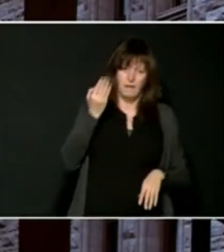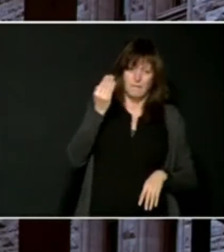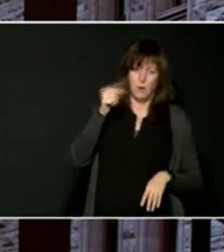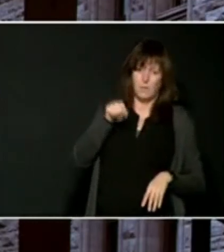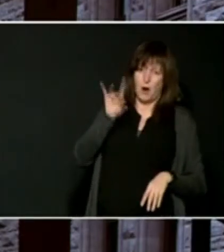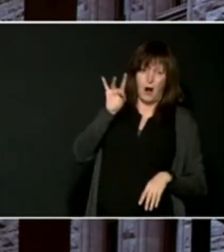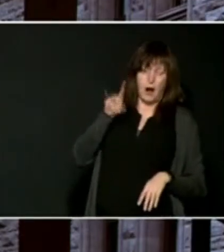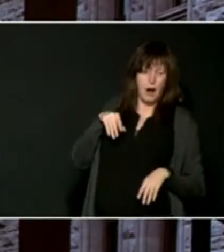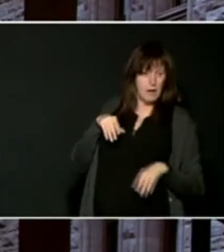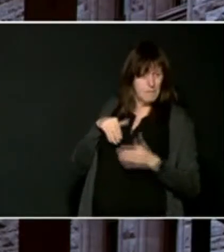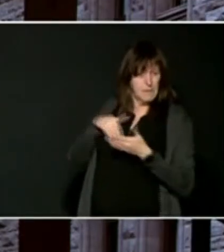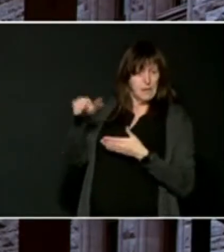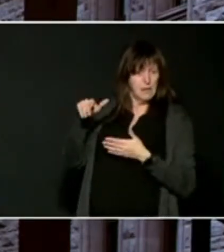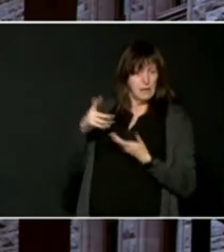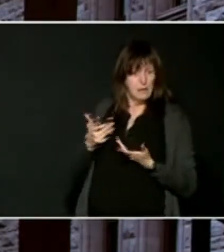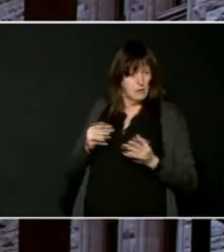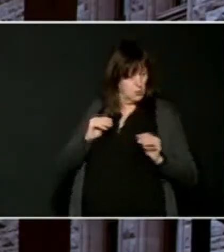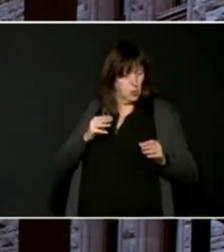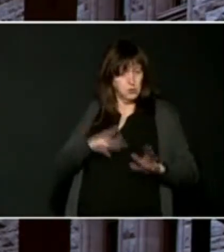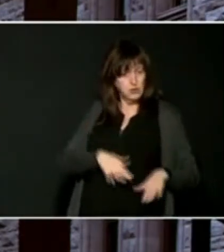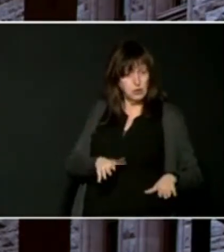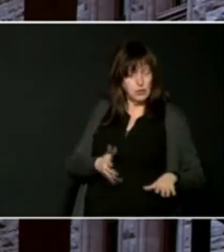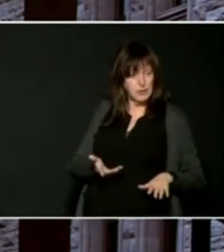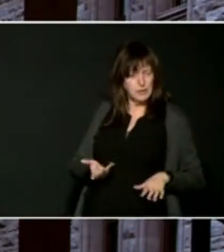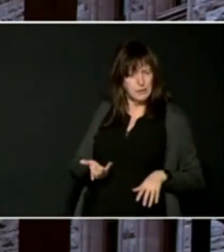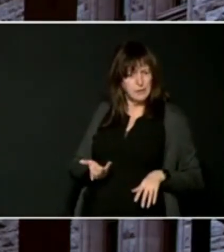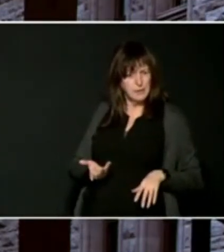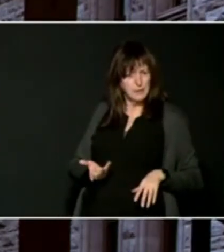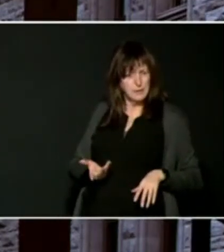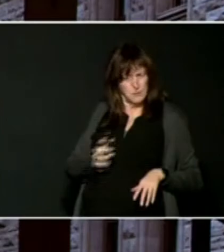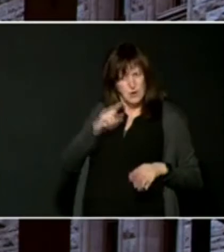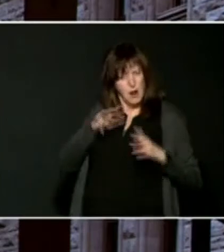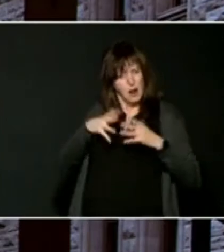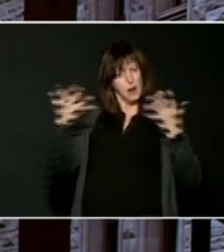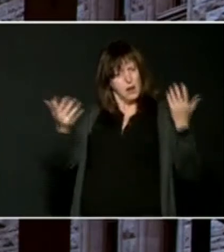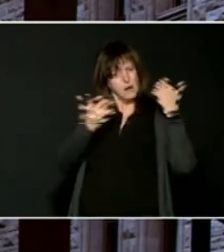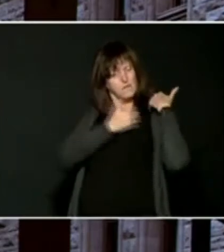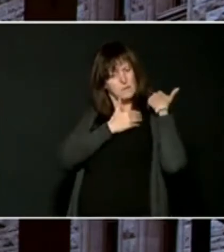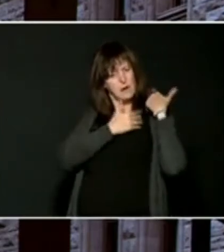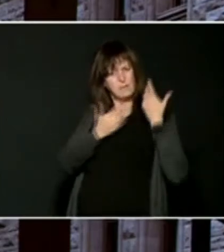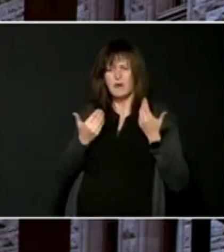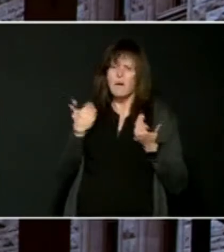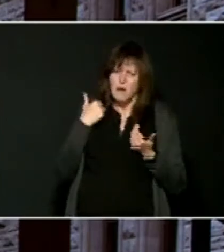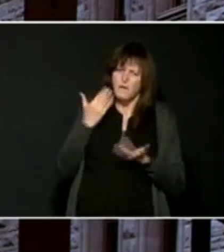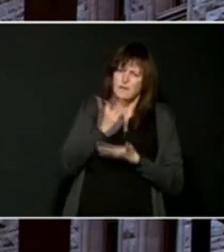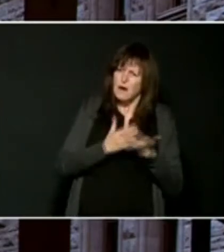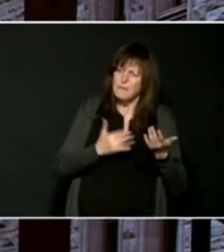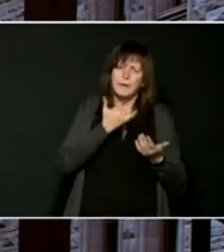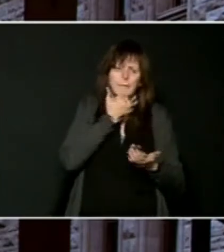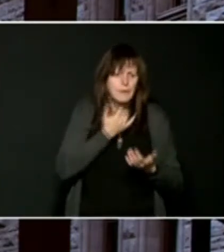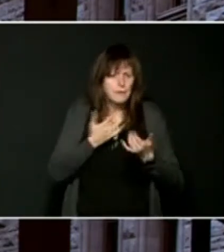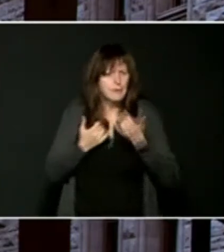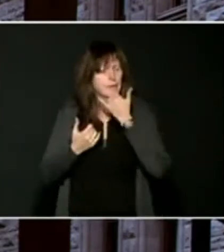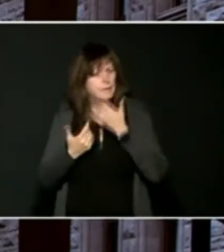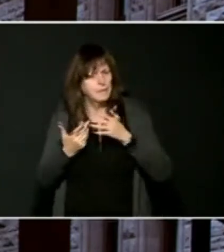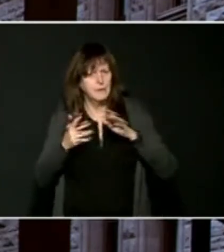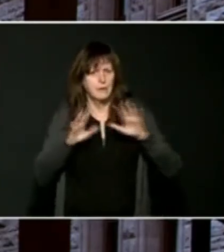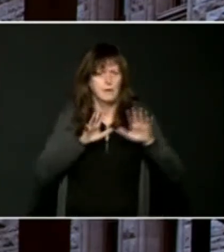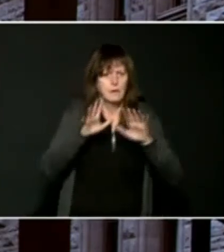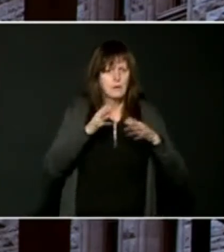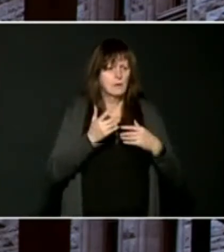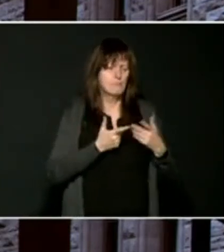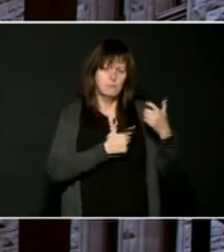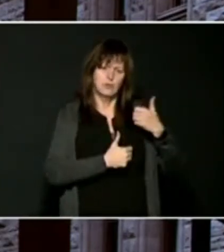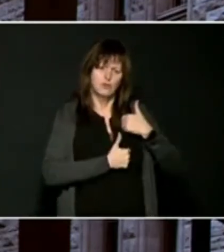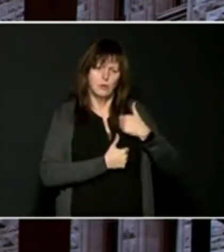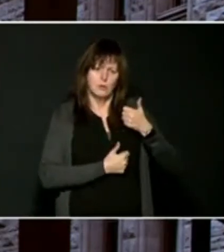undertaking. And it'll have its bumps in the road, as General Hillier talks about, but they're bumps, and we'll perform and get on that